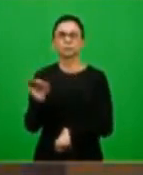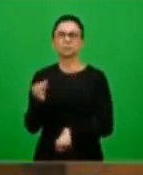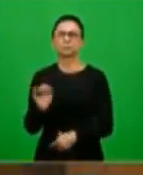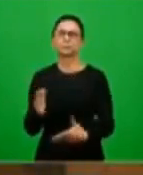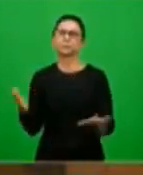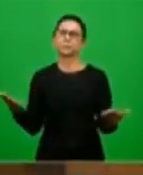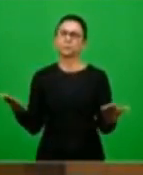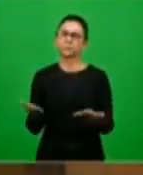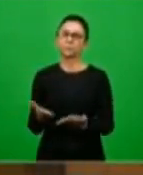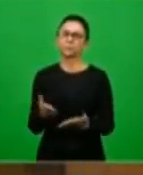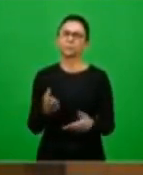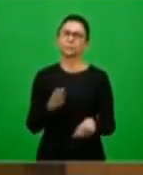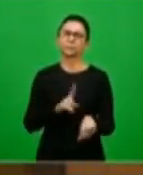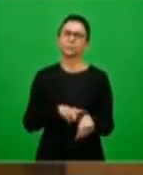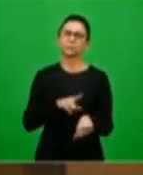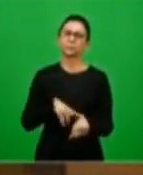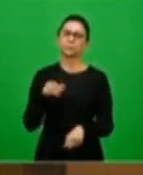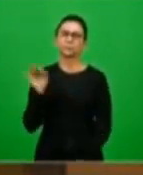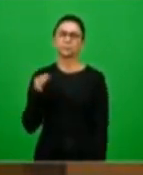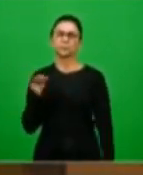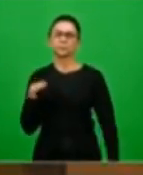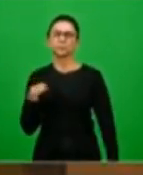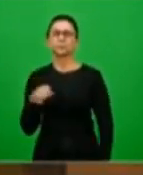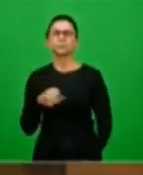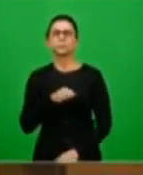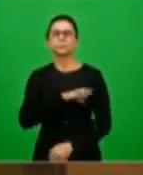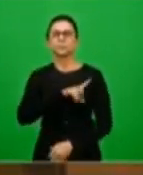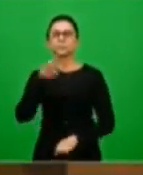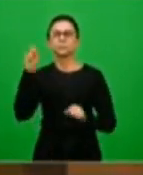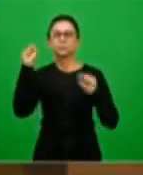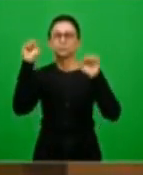This is the opportune time. Blessed be the Lord.